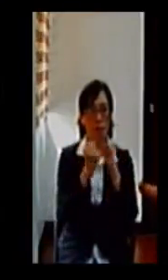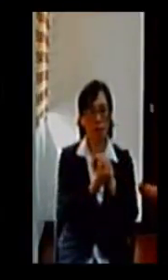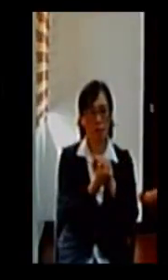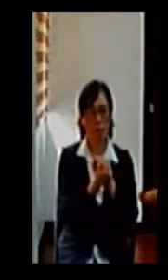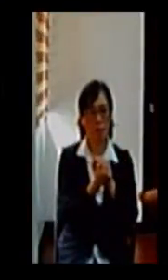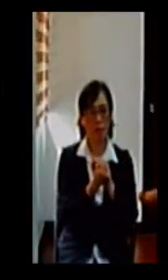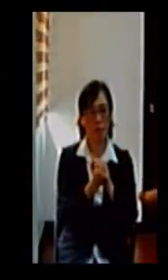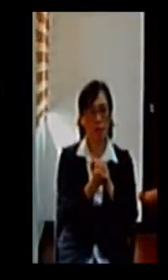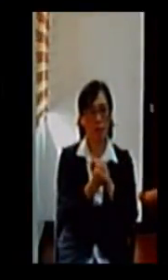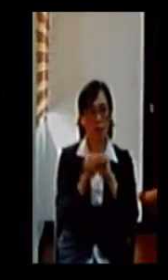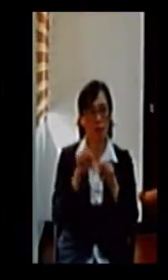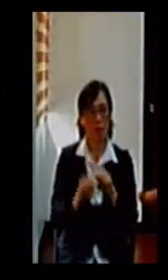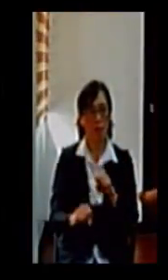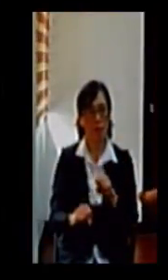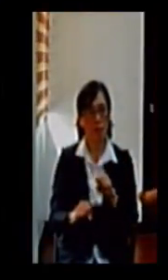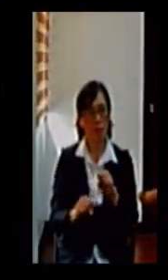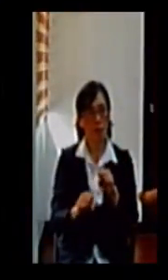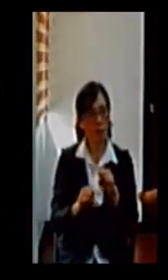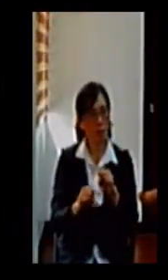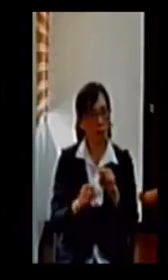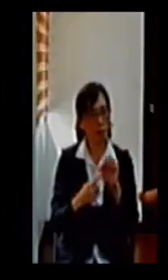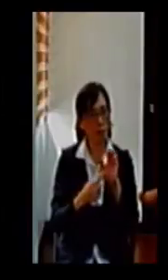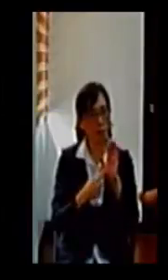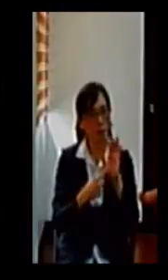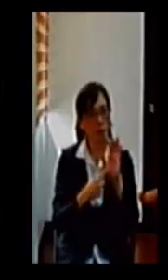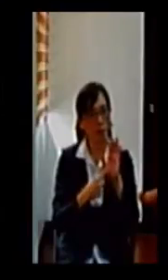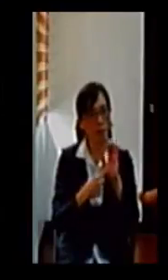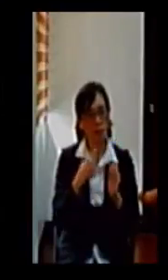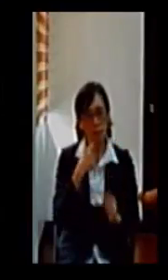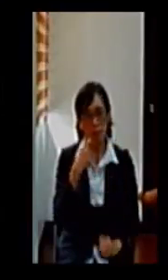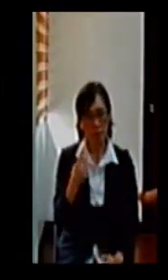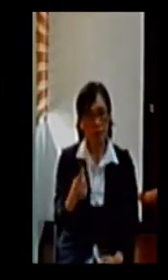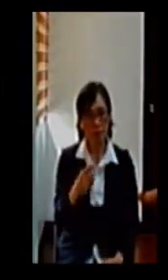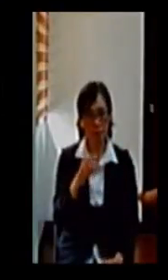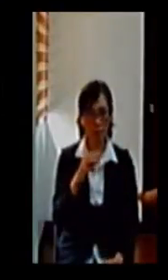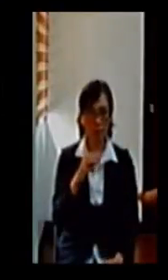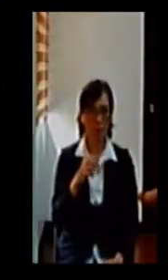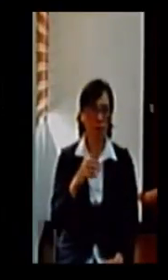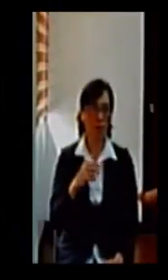So you mentioned that